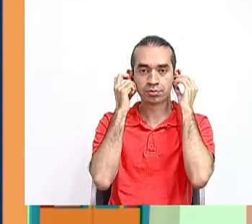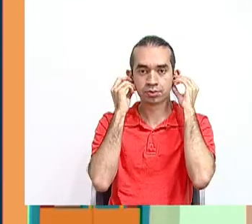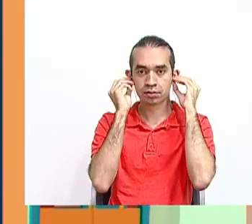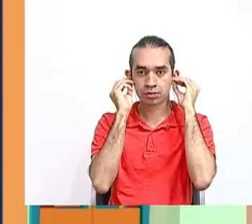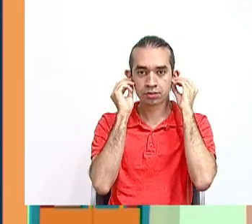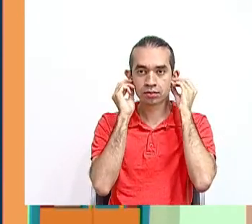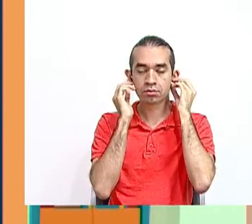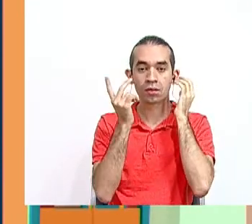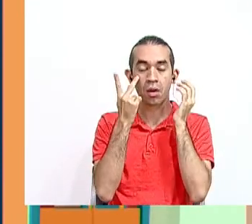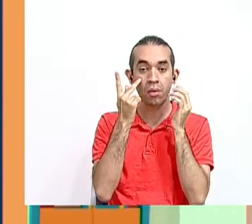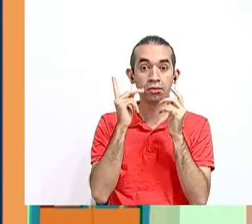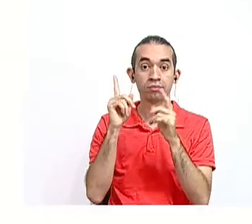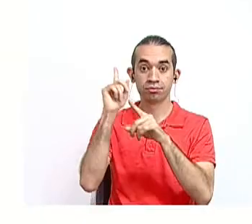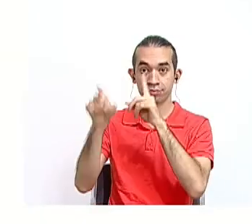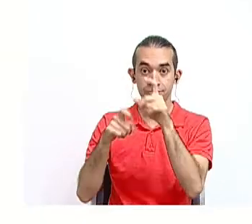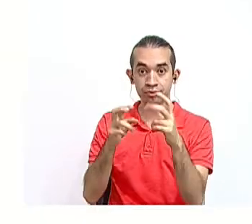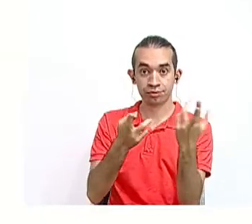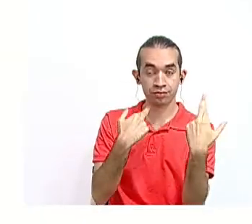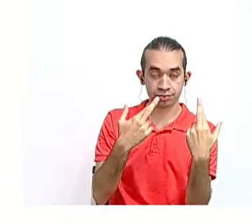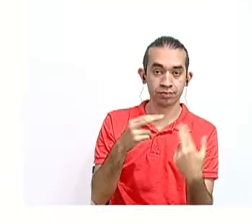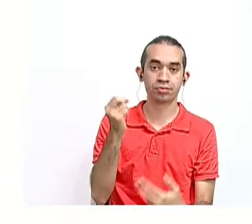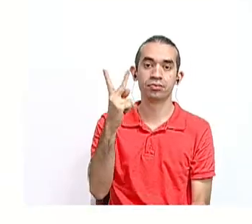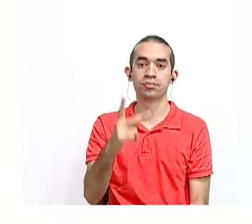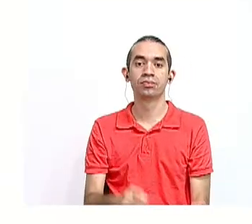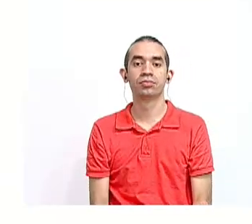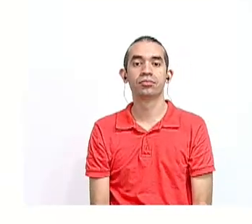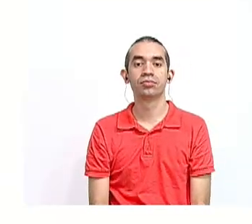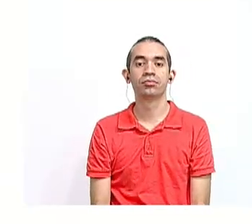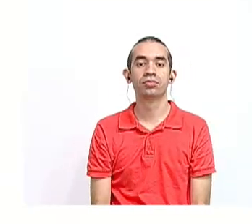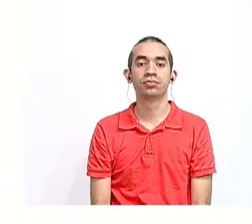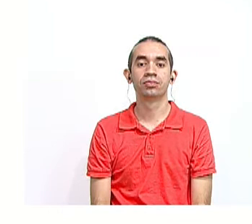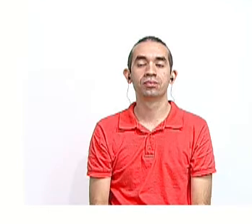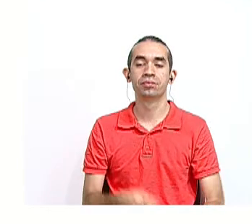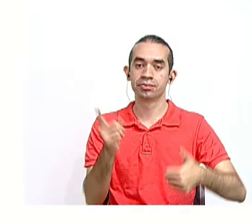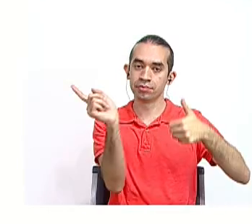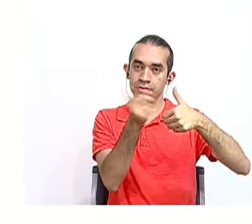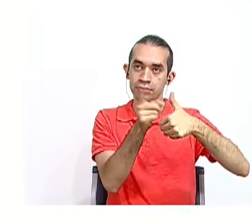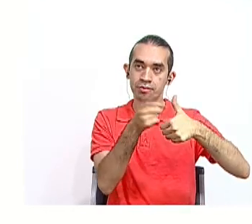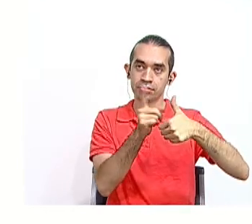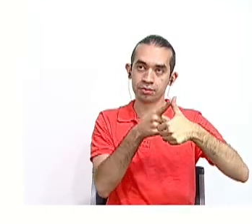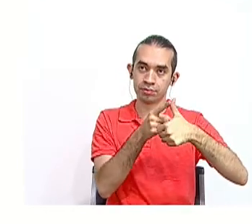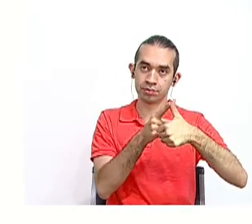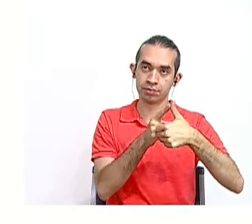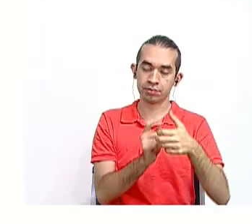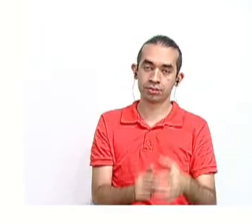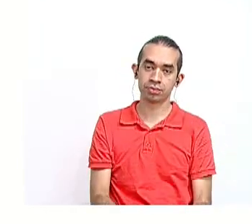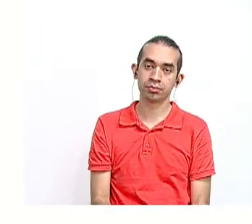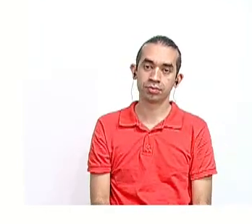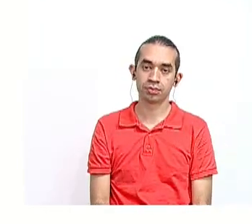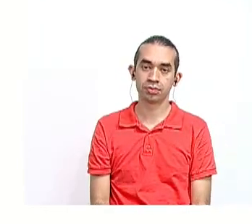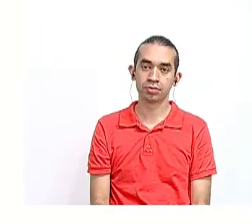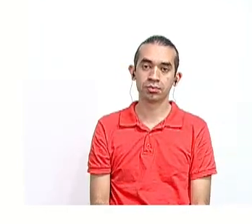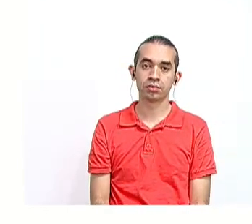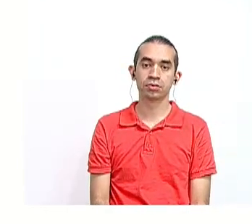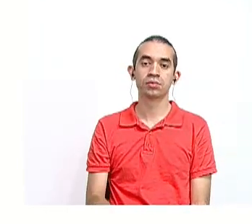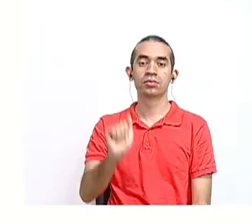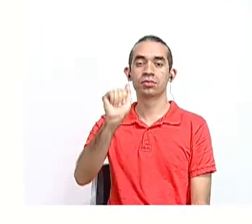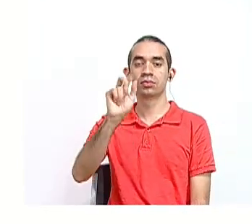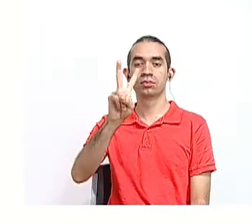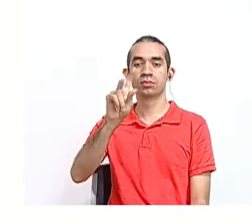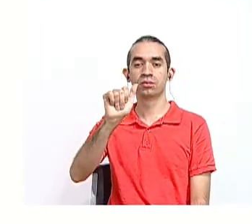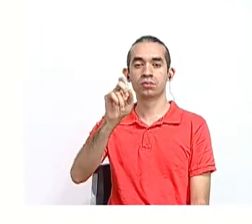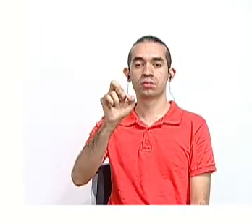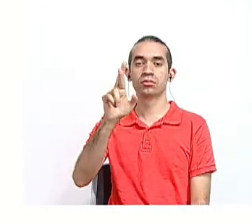and the answers. Yes, shall we? Okay, so here is question number 1. What is a specific use the